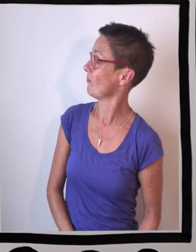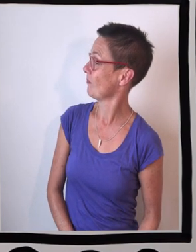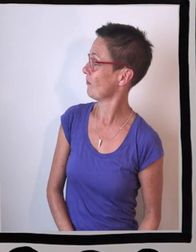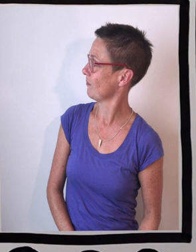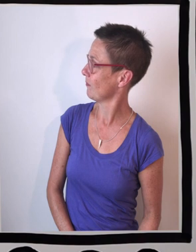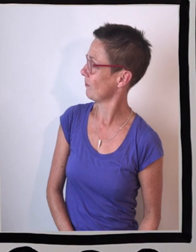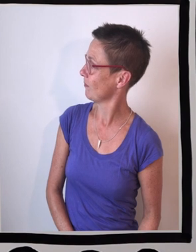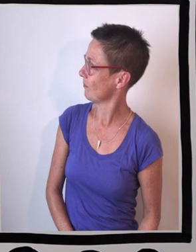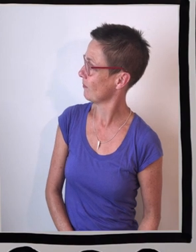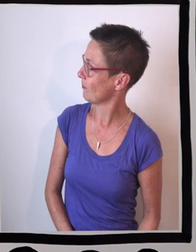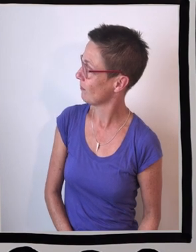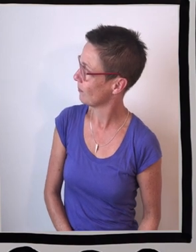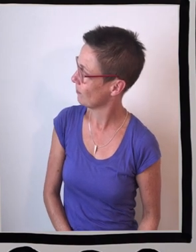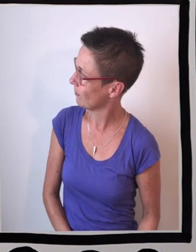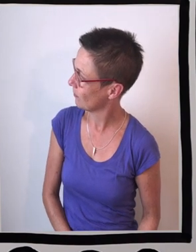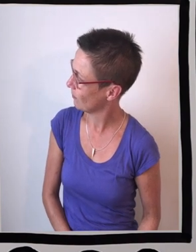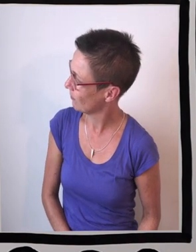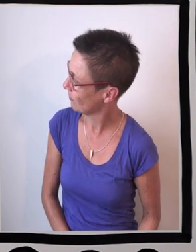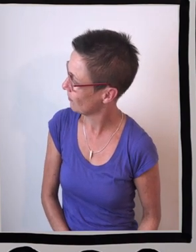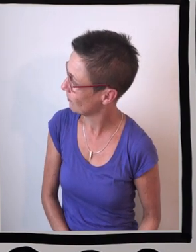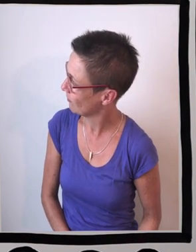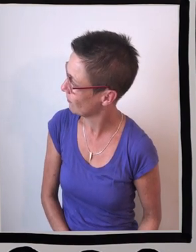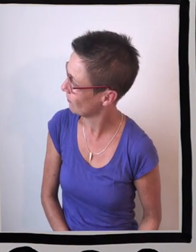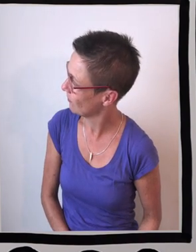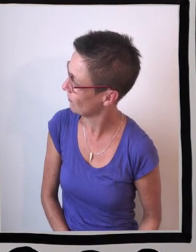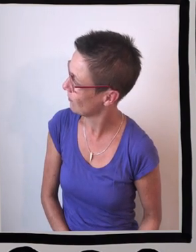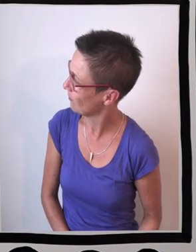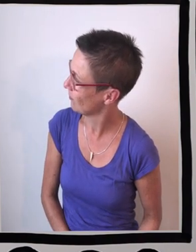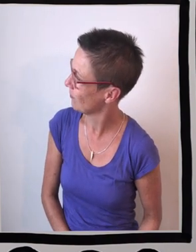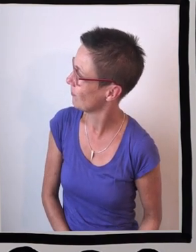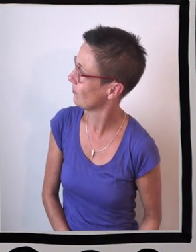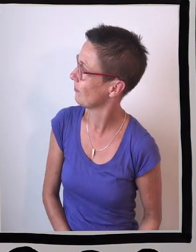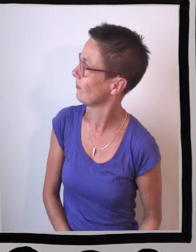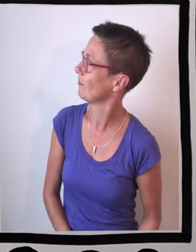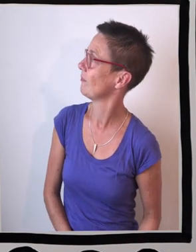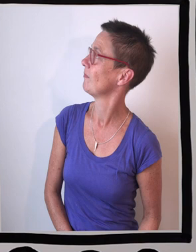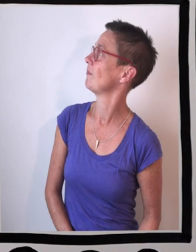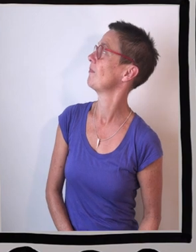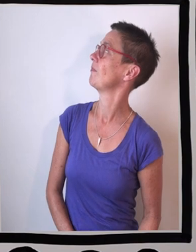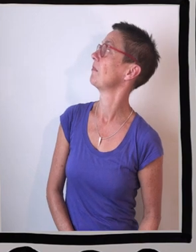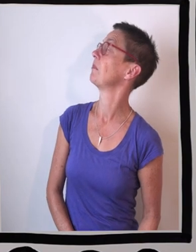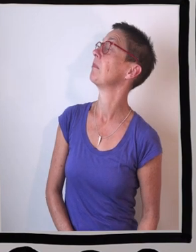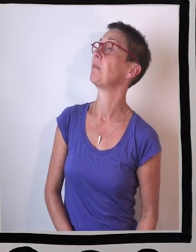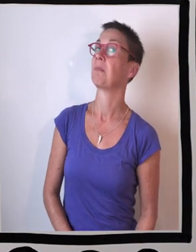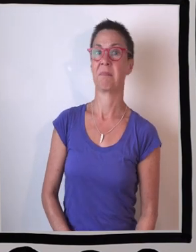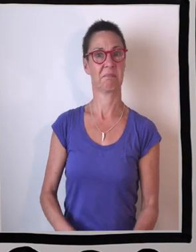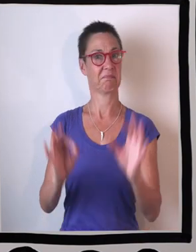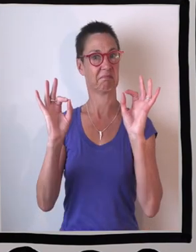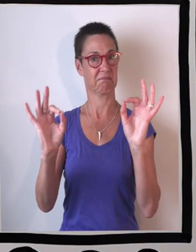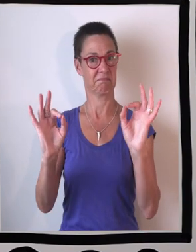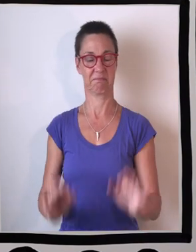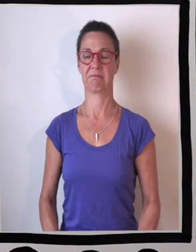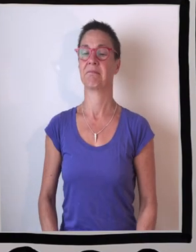beep, around your fingers, Arji, thank you very much. And along the bottom, and up the side. Okay, so that's perfect. That's